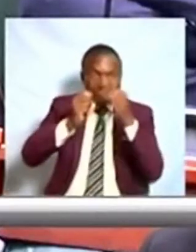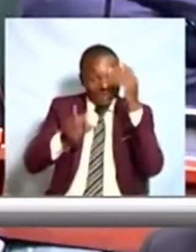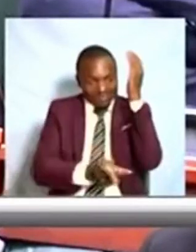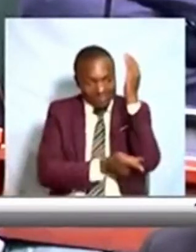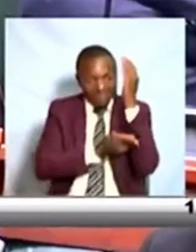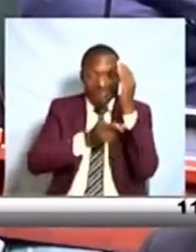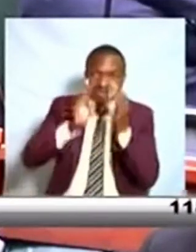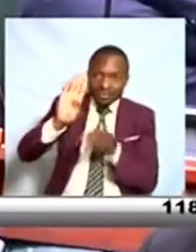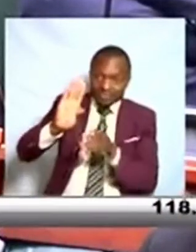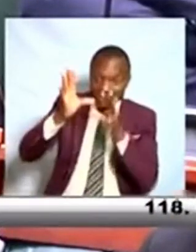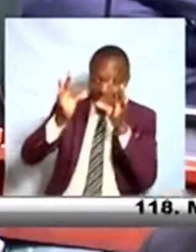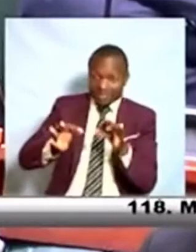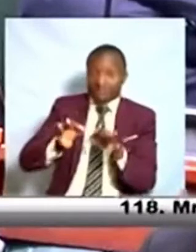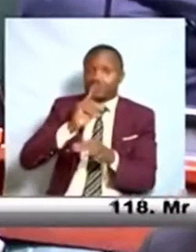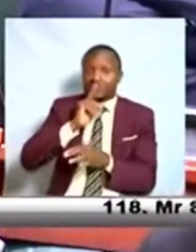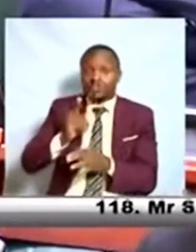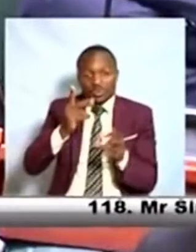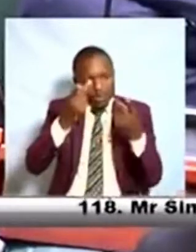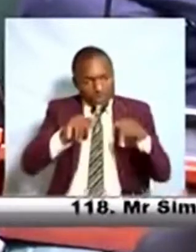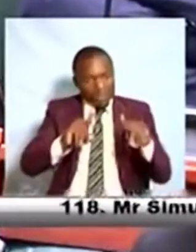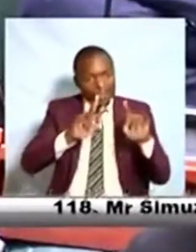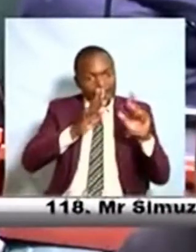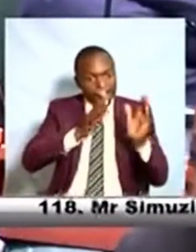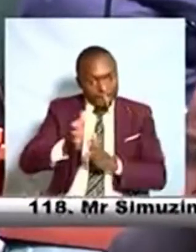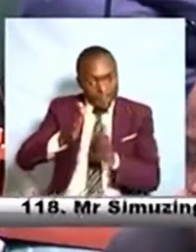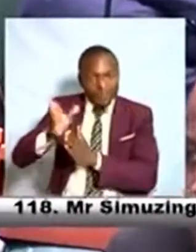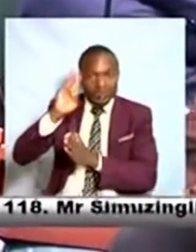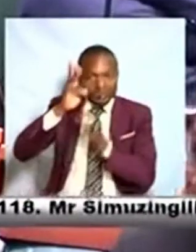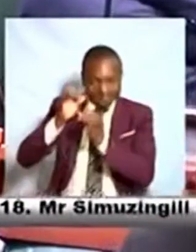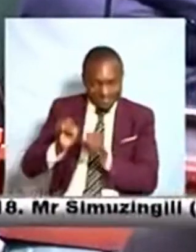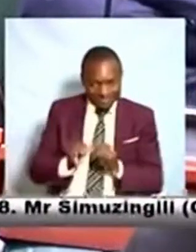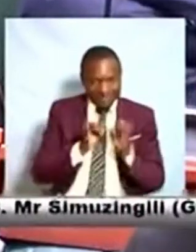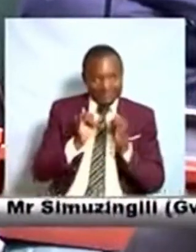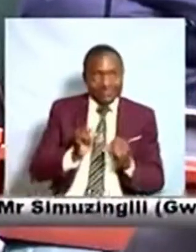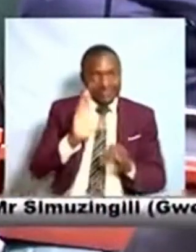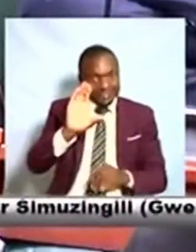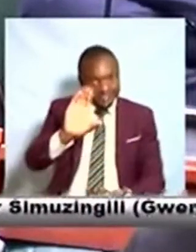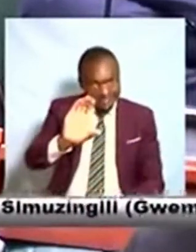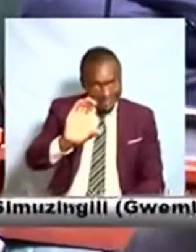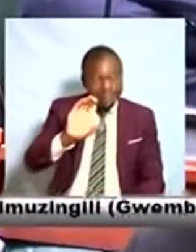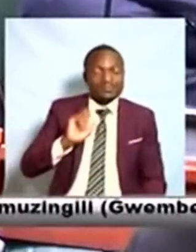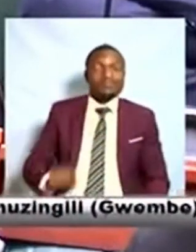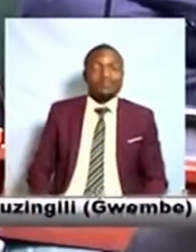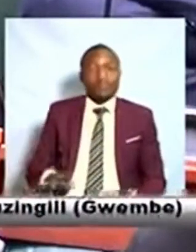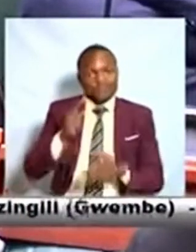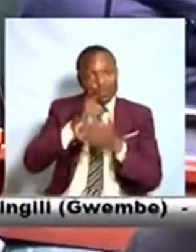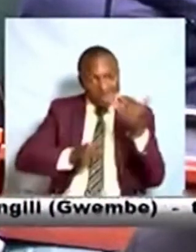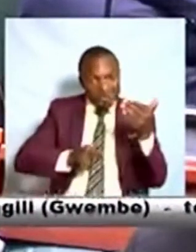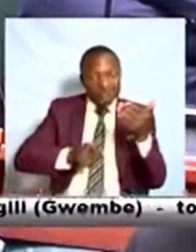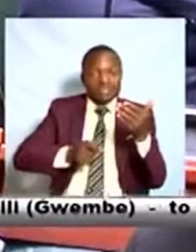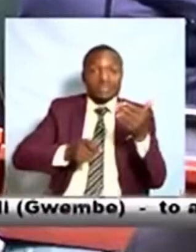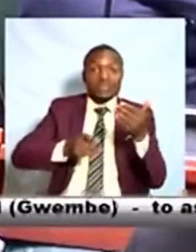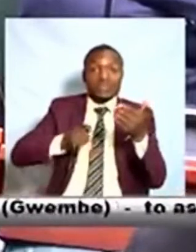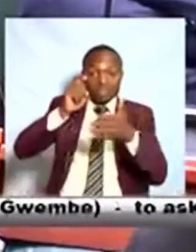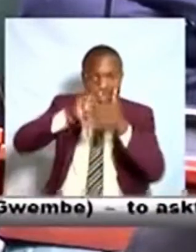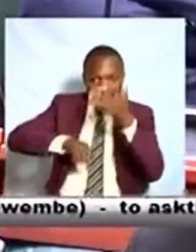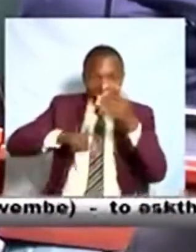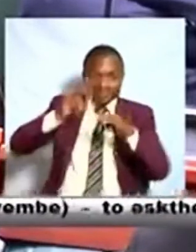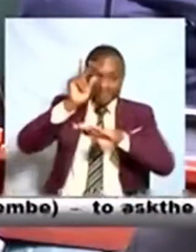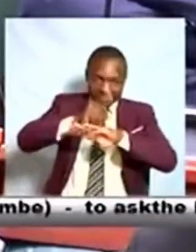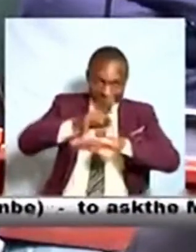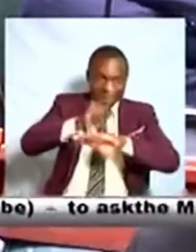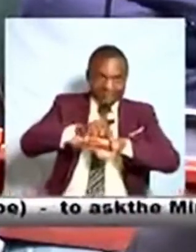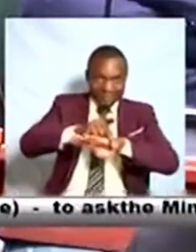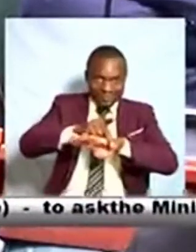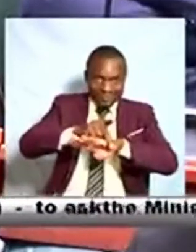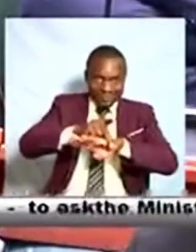B, if so, when the plans will be implemented, and C, what the estimated cost of the project is.